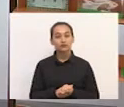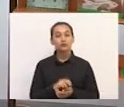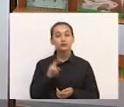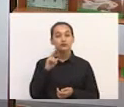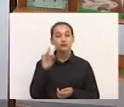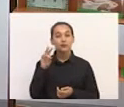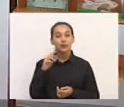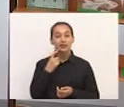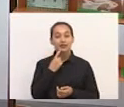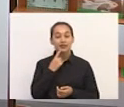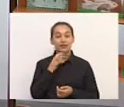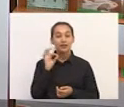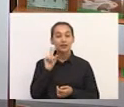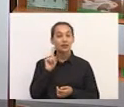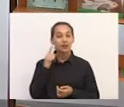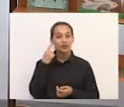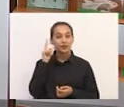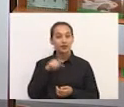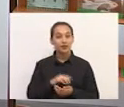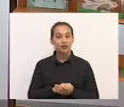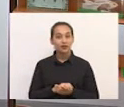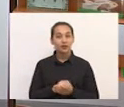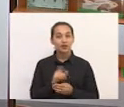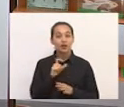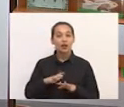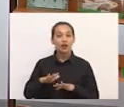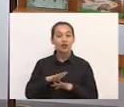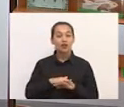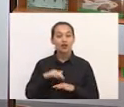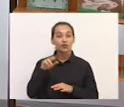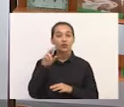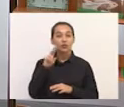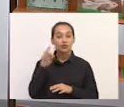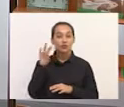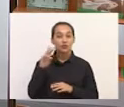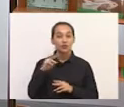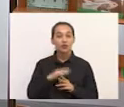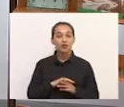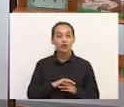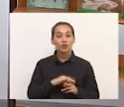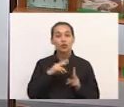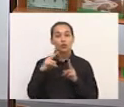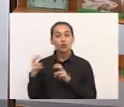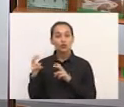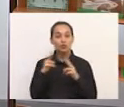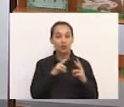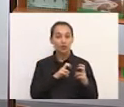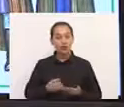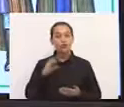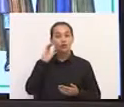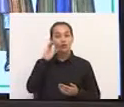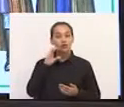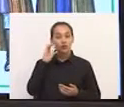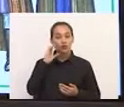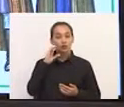Dostonning tili haqida nimalarni bilamiz? Xalq dostonlarida ko'proq ko'chmanchi tarzda hayot kechirgan eliboy